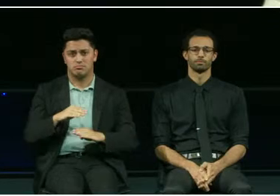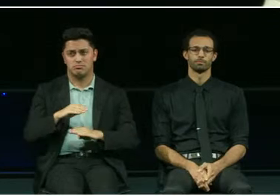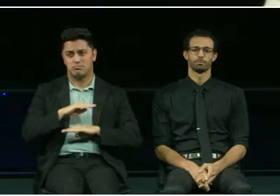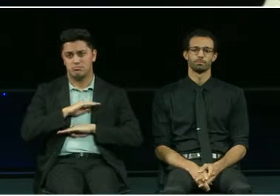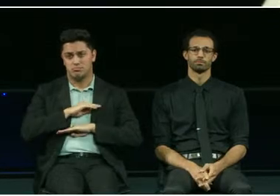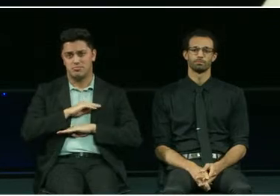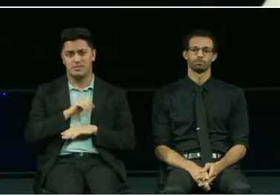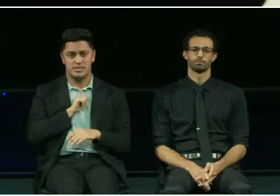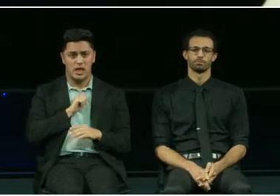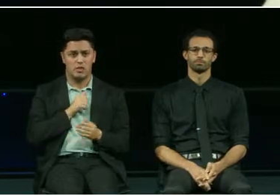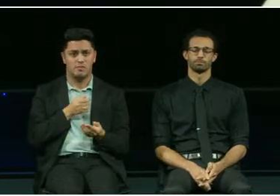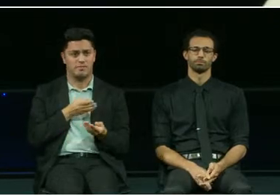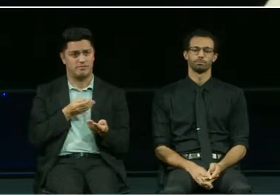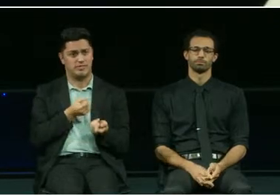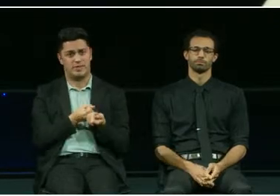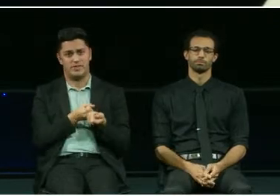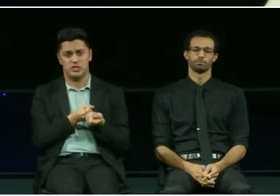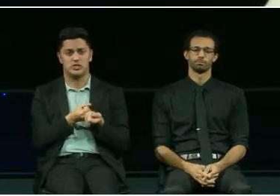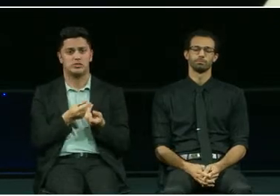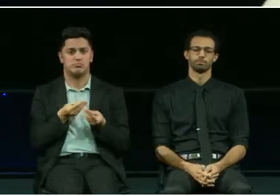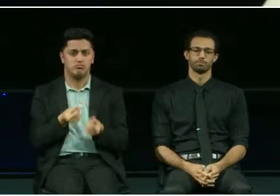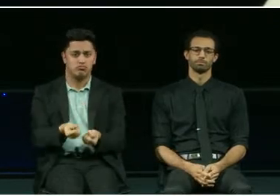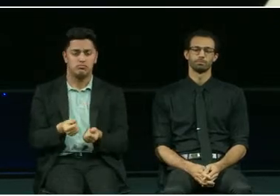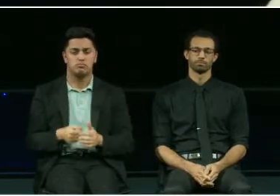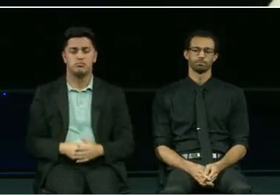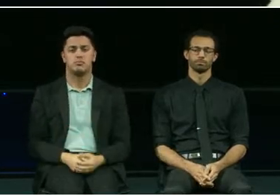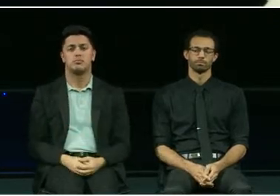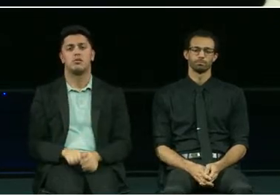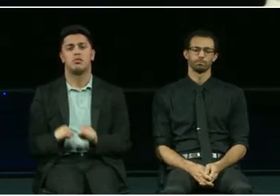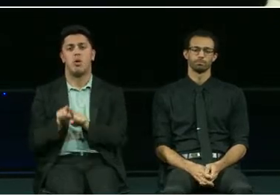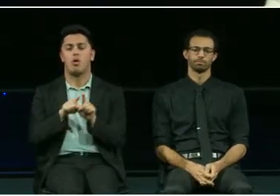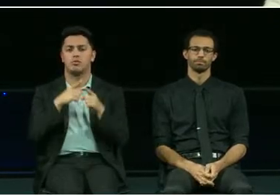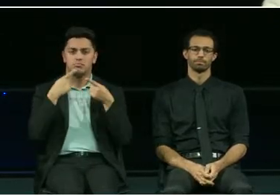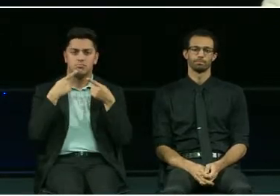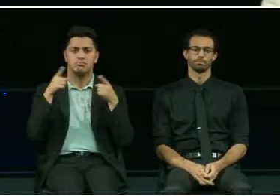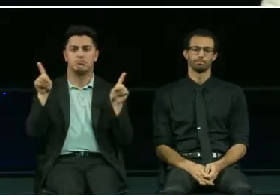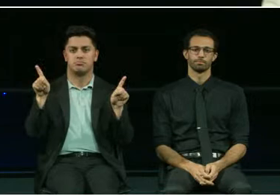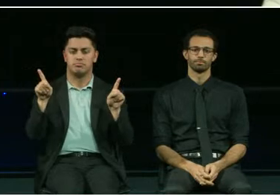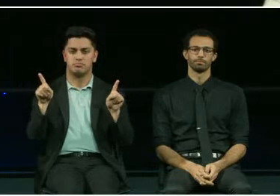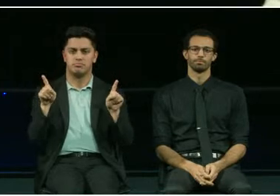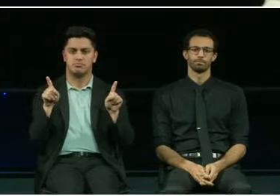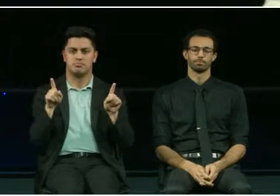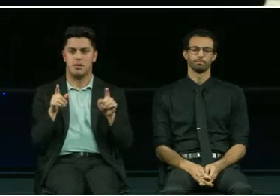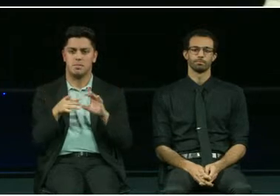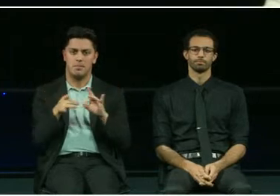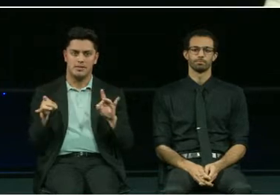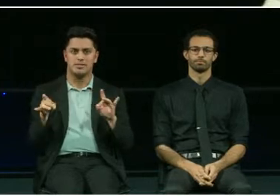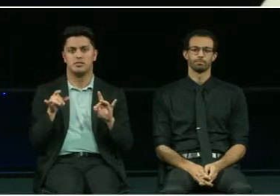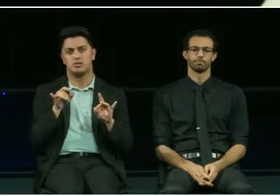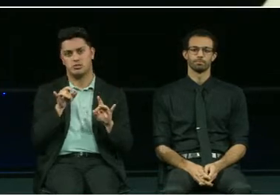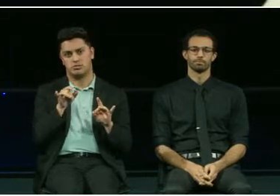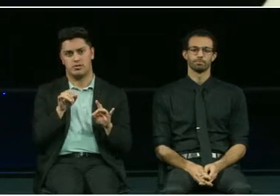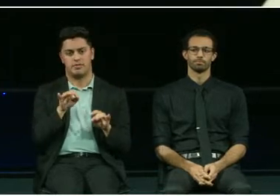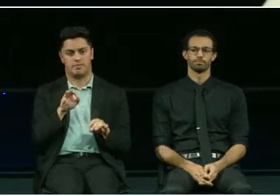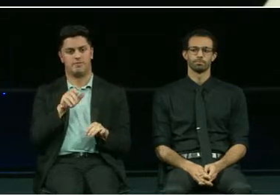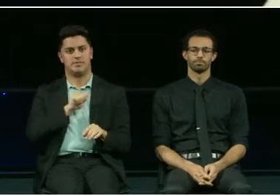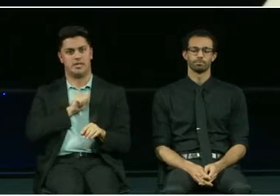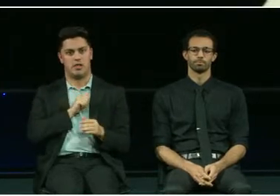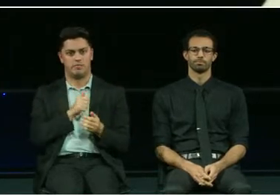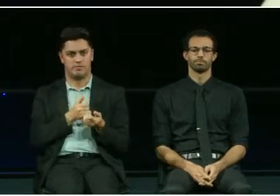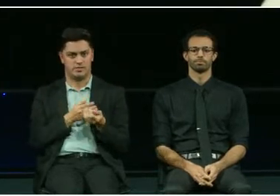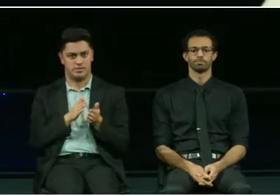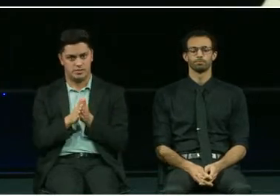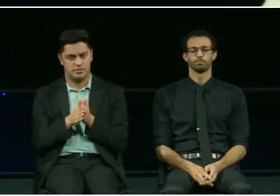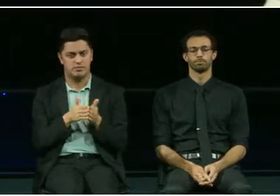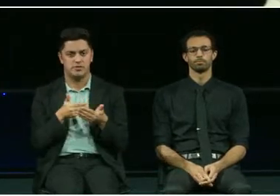self-sufficient. They're also giving a message of self-sufficiency through the film. In fact, it's